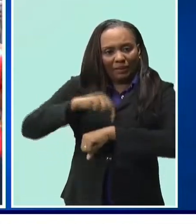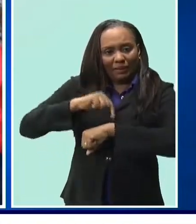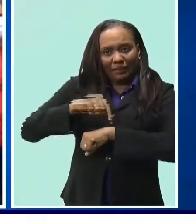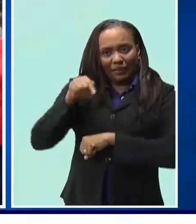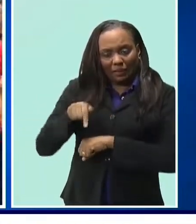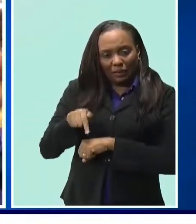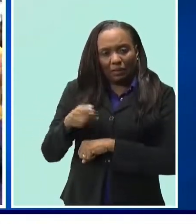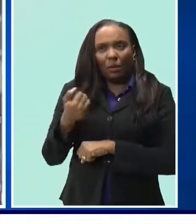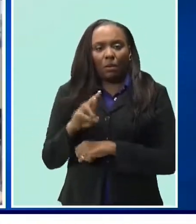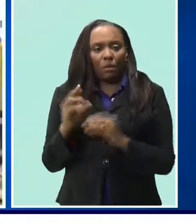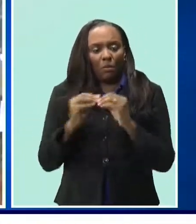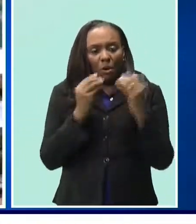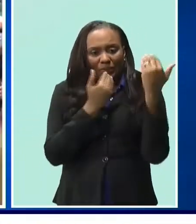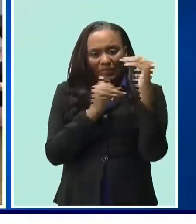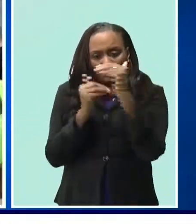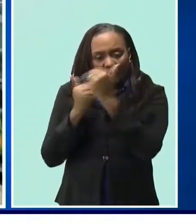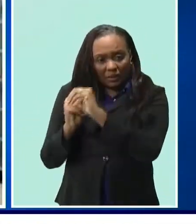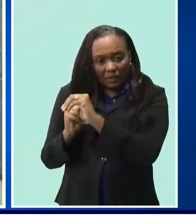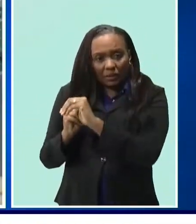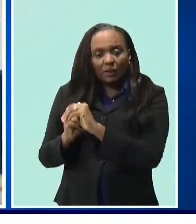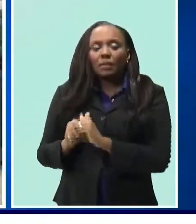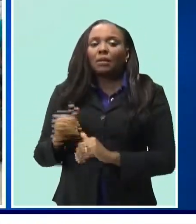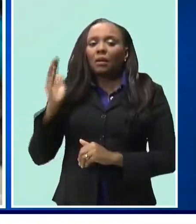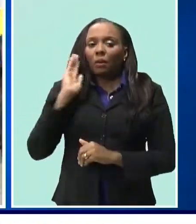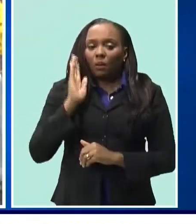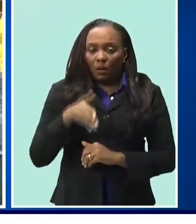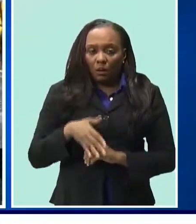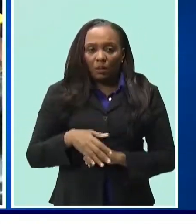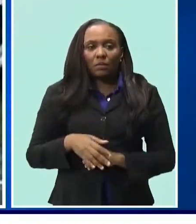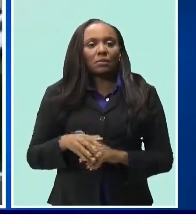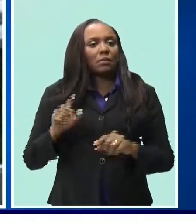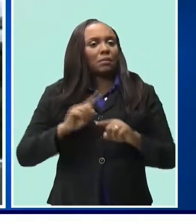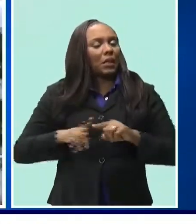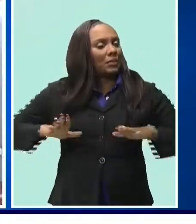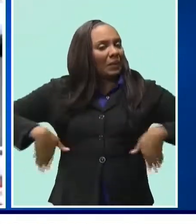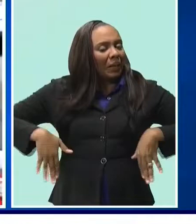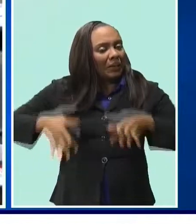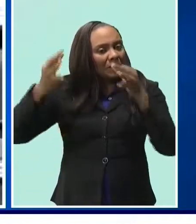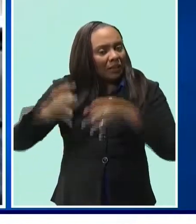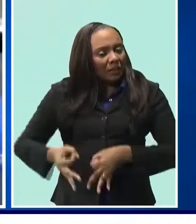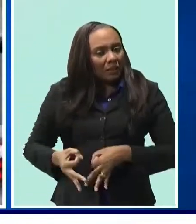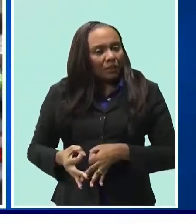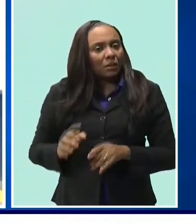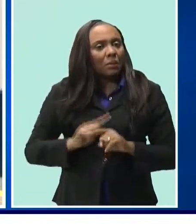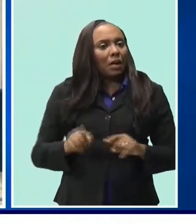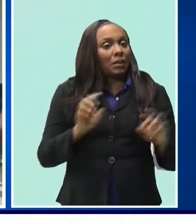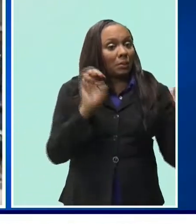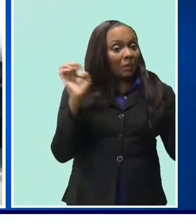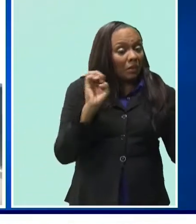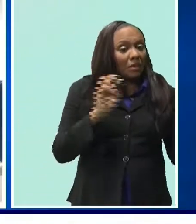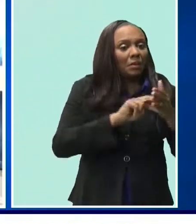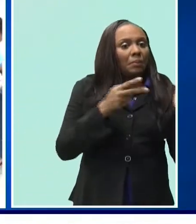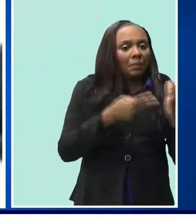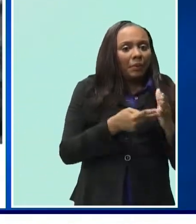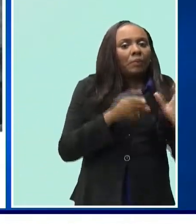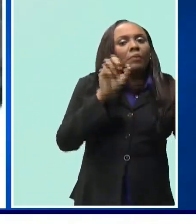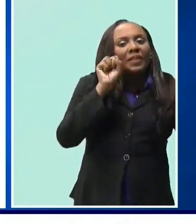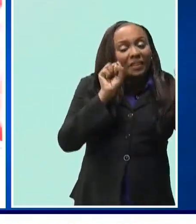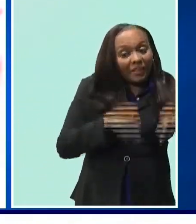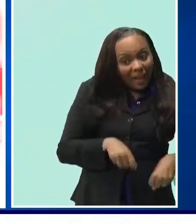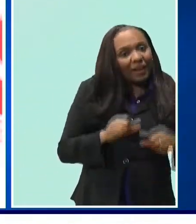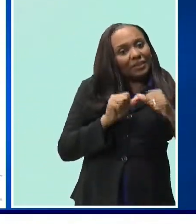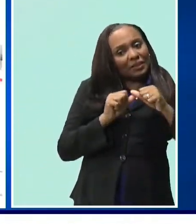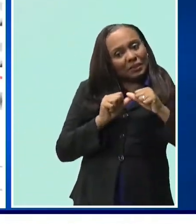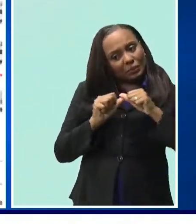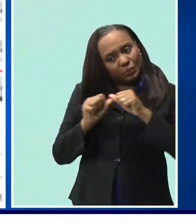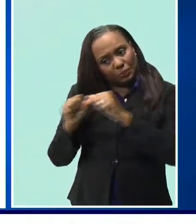restrictive arrangements in place, that will be done, but those decisions have not yet been taken. What we have decided, though, is that the